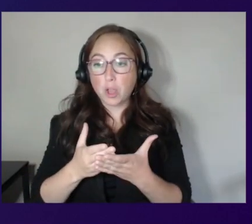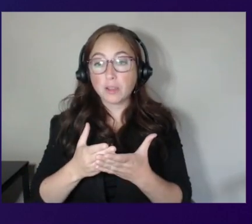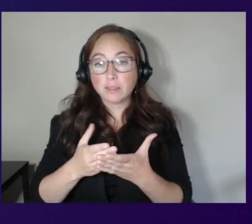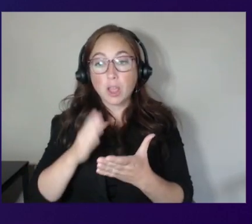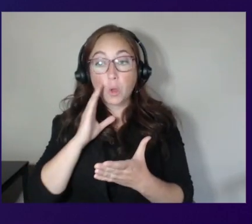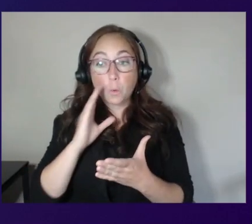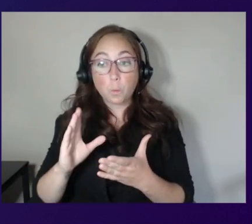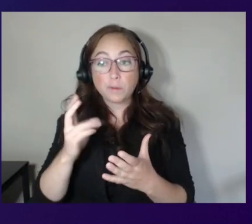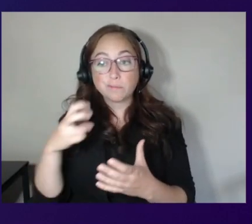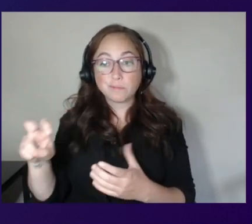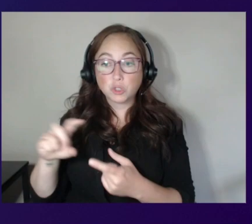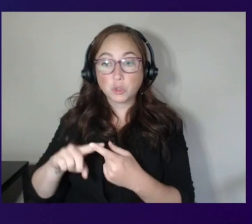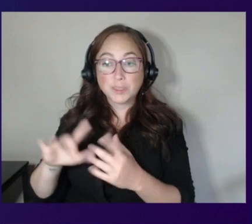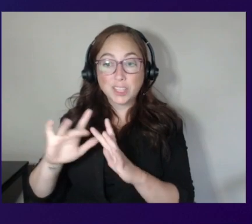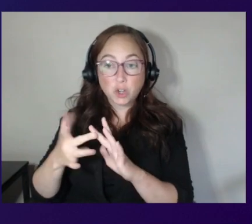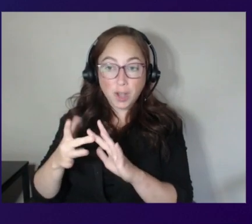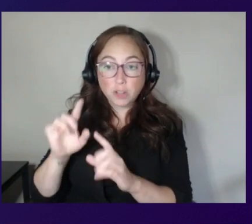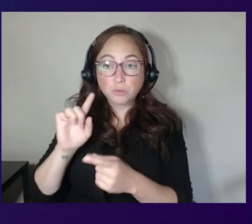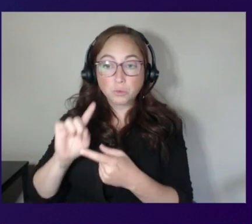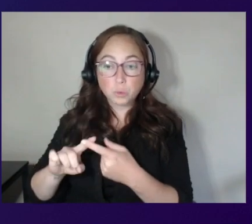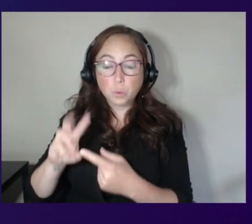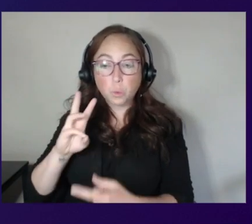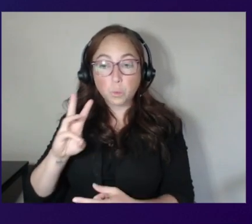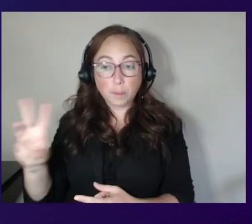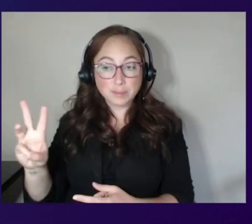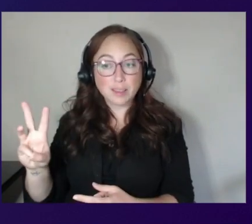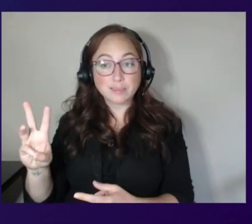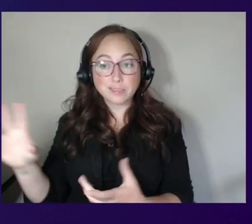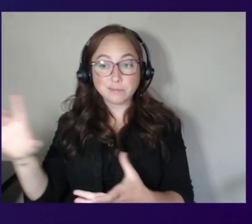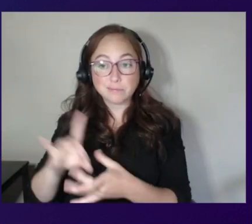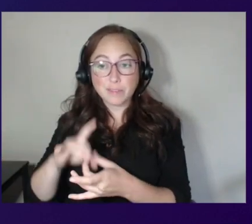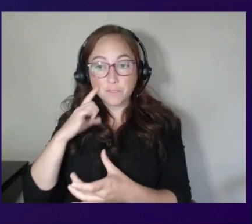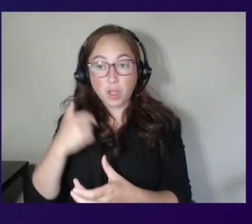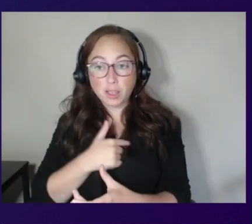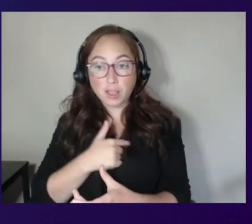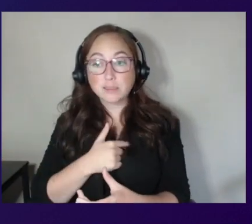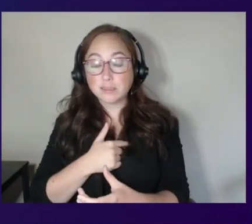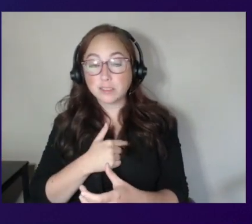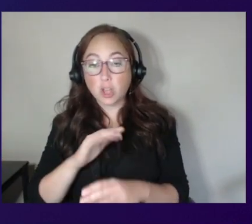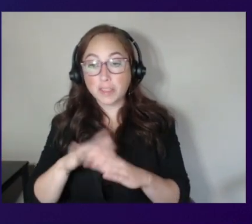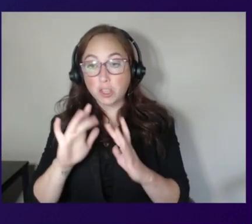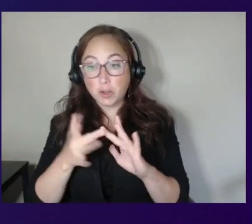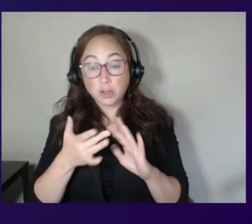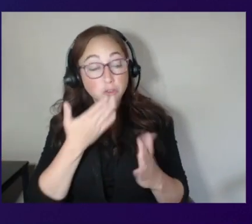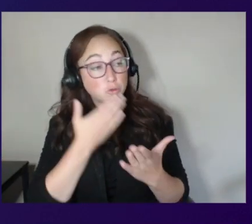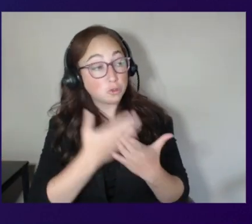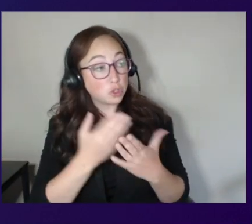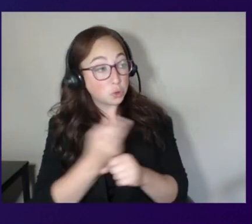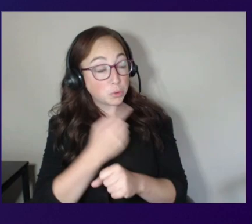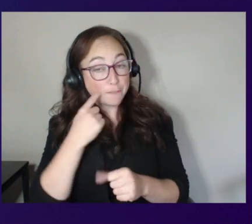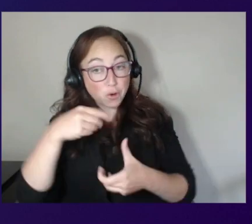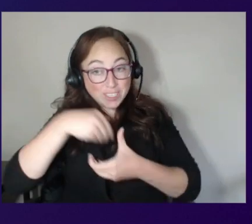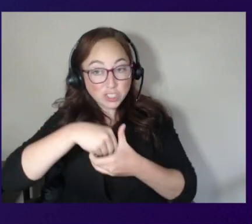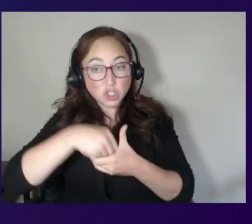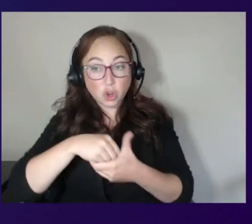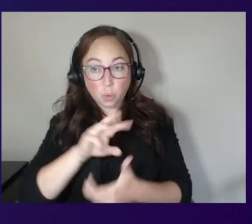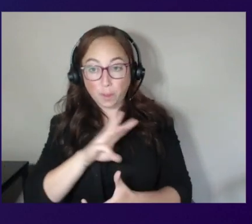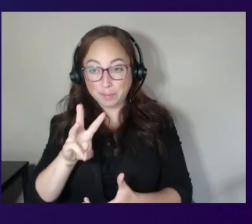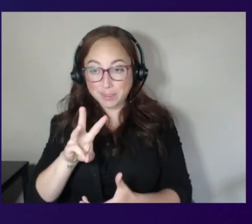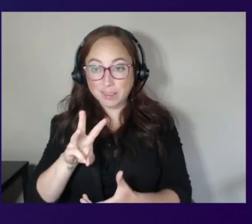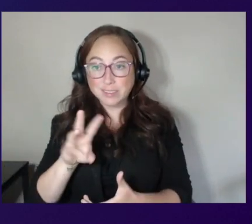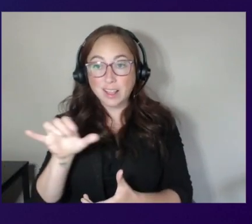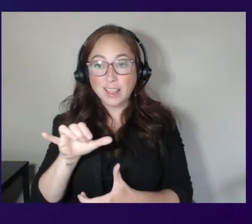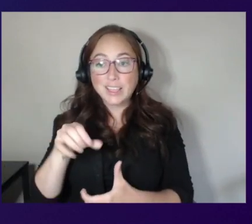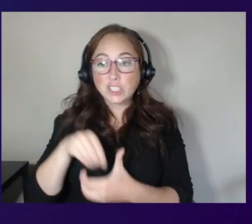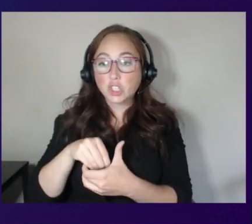internet or to websites that are in AWS or on the internet. It's a great use case for internal websites, things like internal